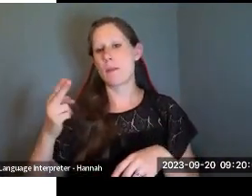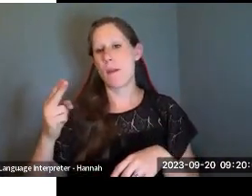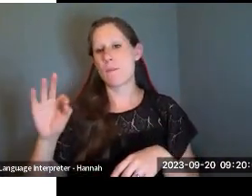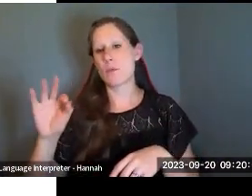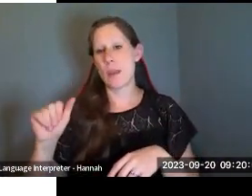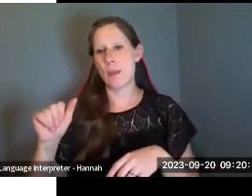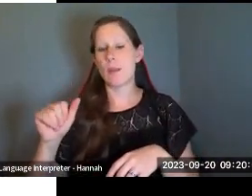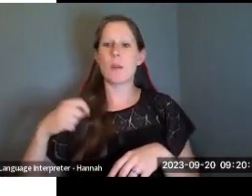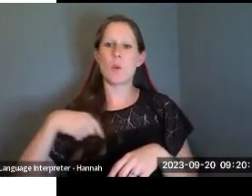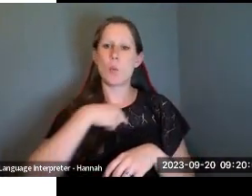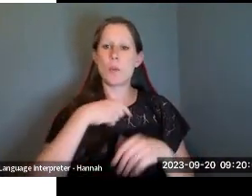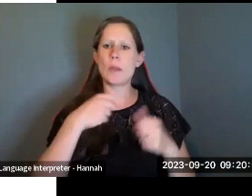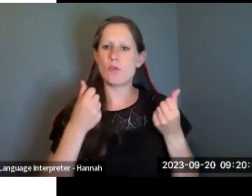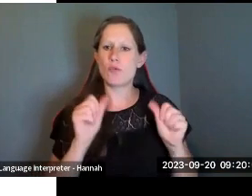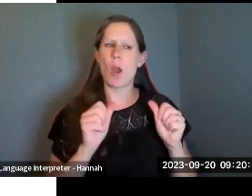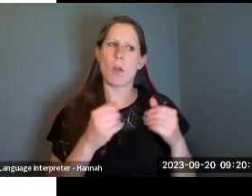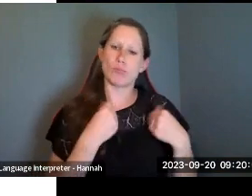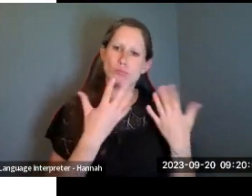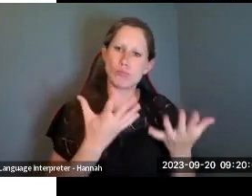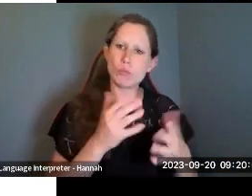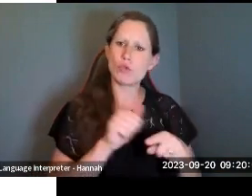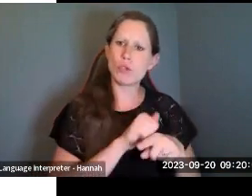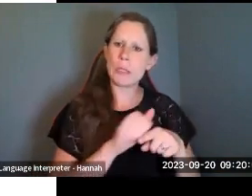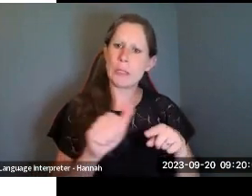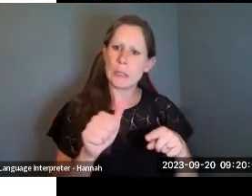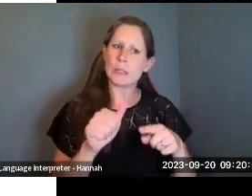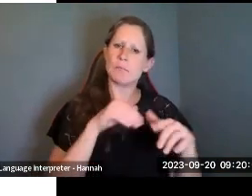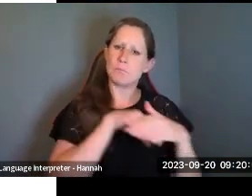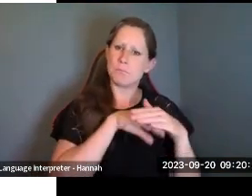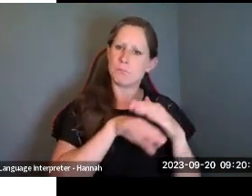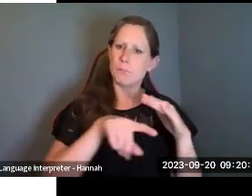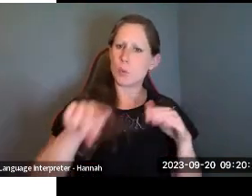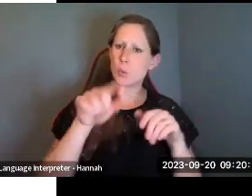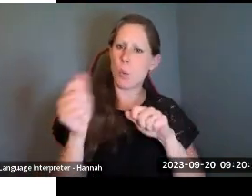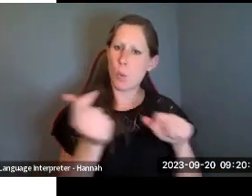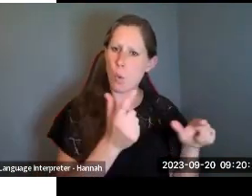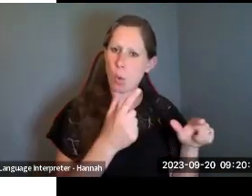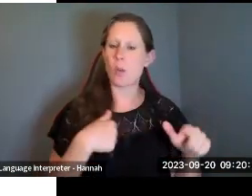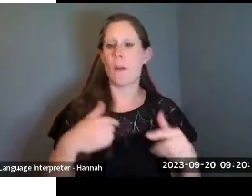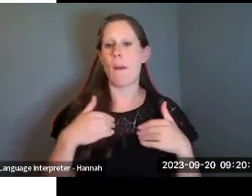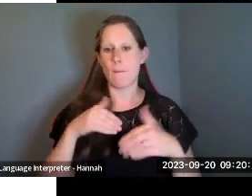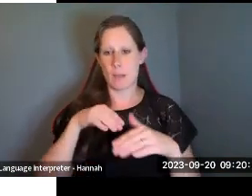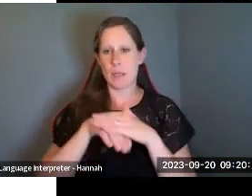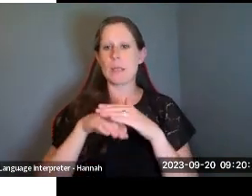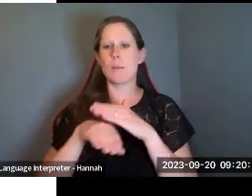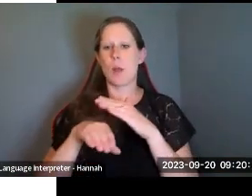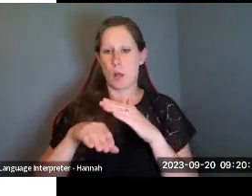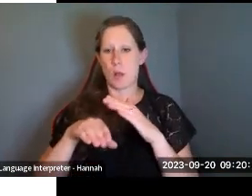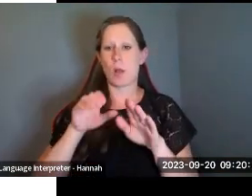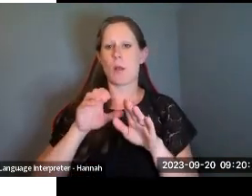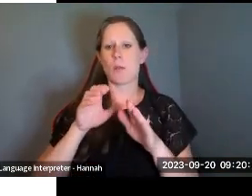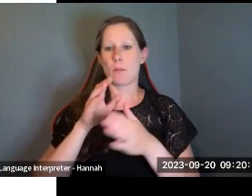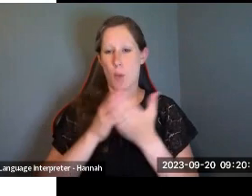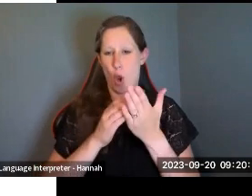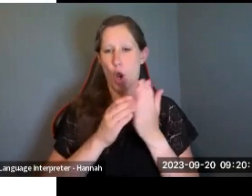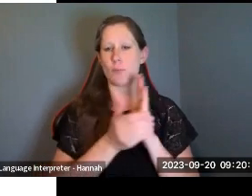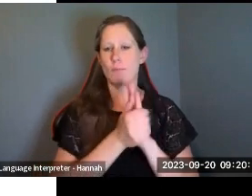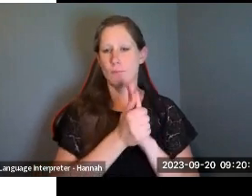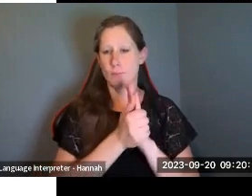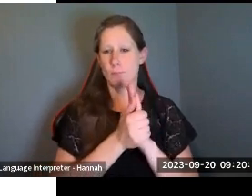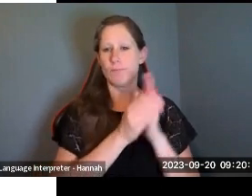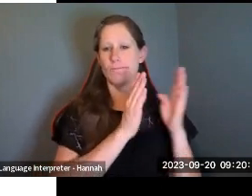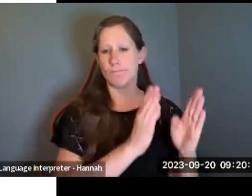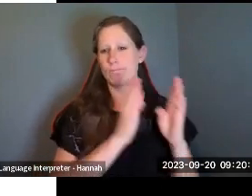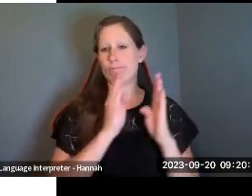training accessible to all. We have accessible versions of various portions of the curricula